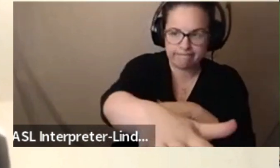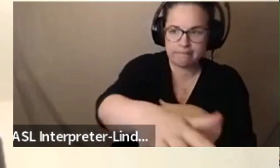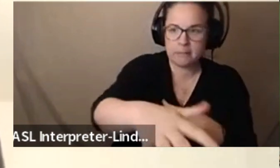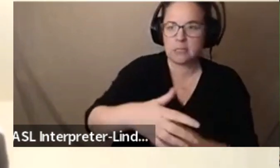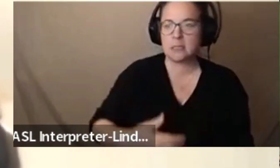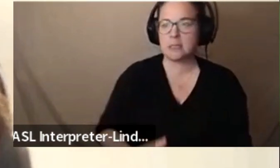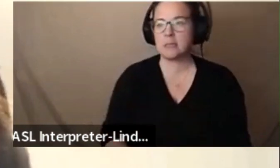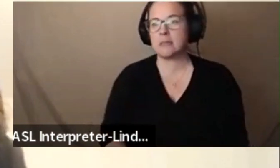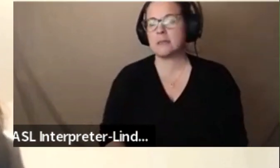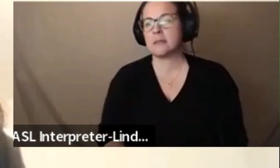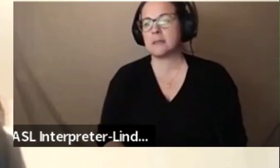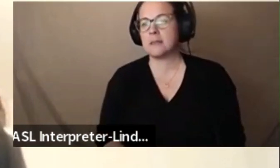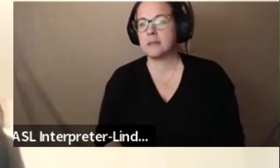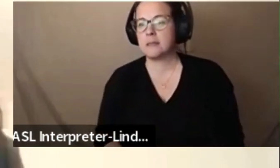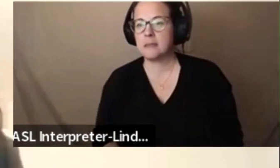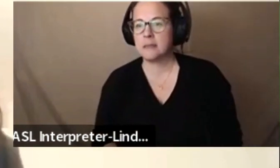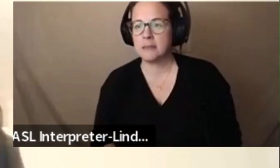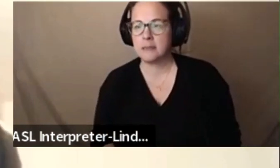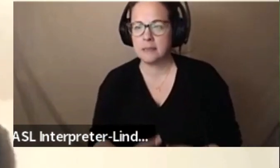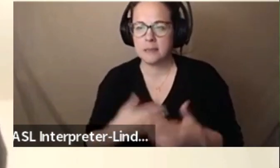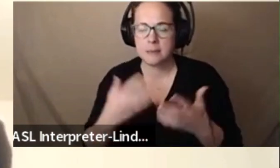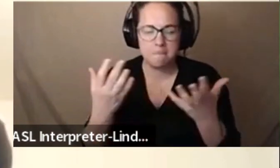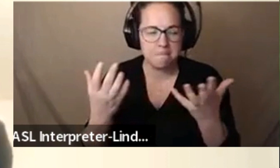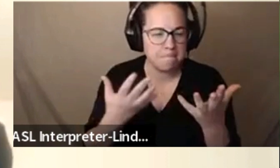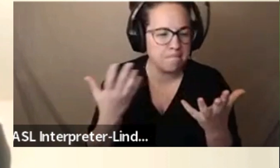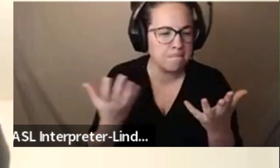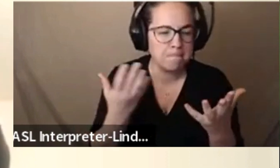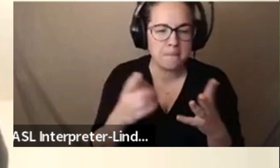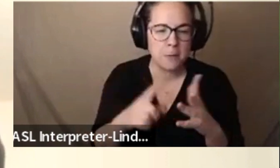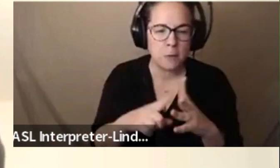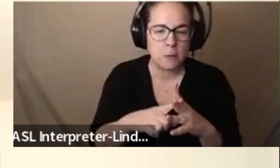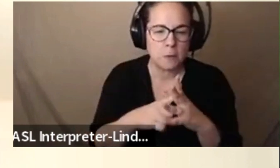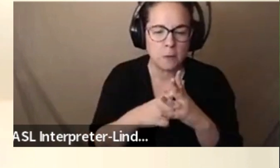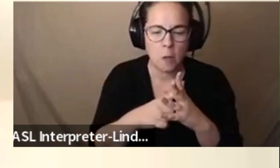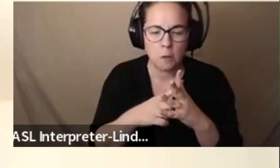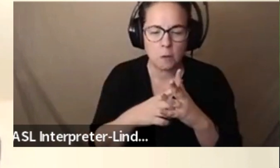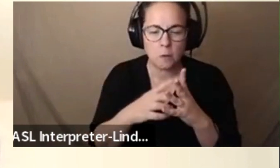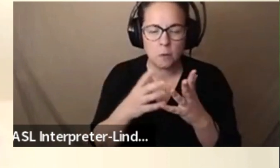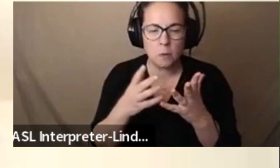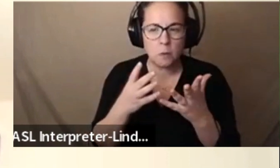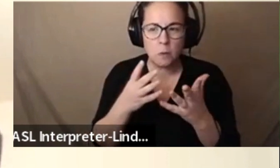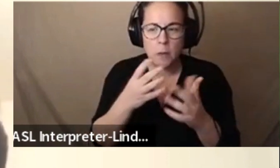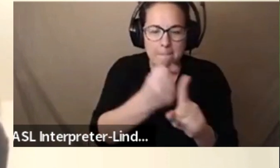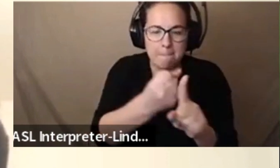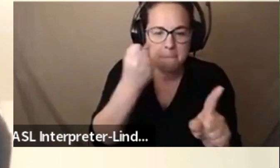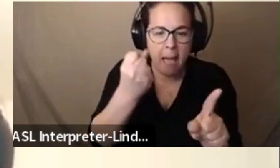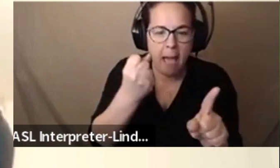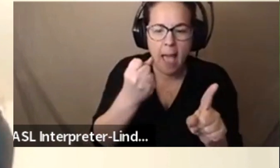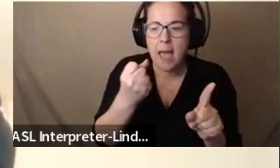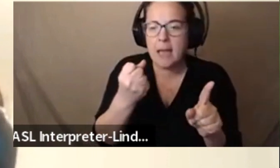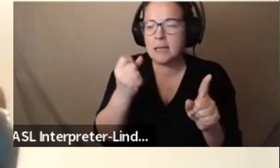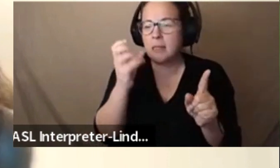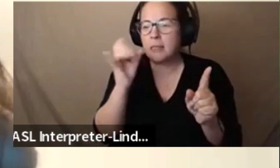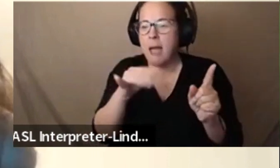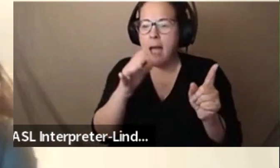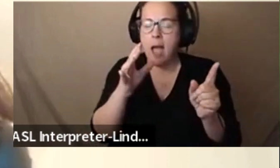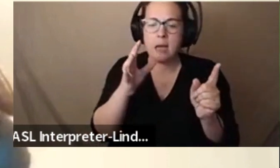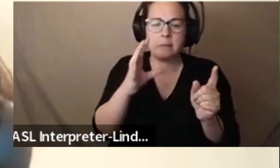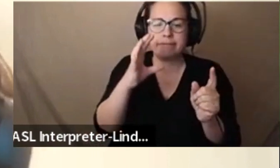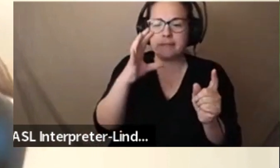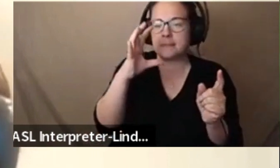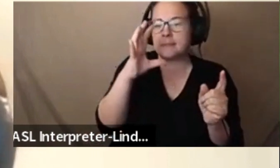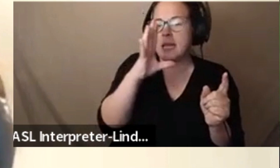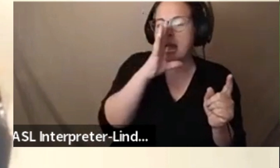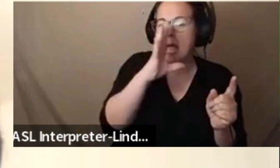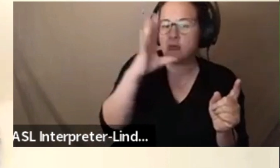influence and subject a judgment, I suppose, on the